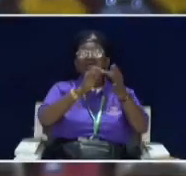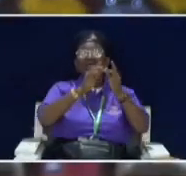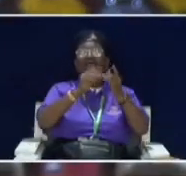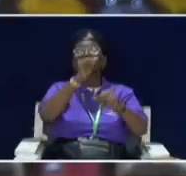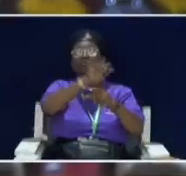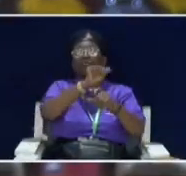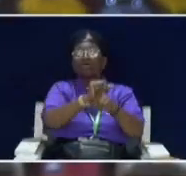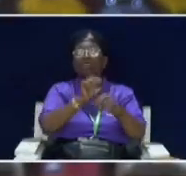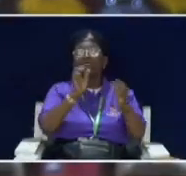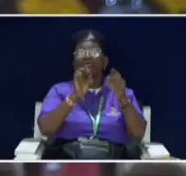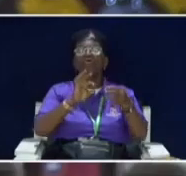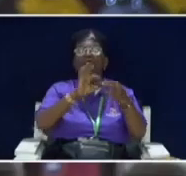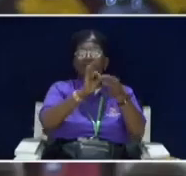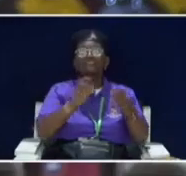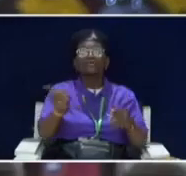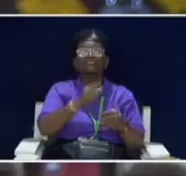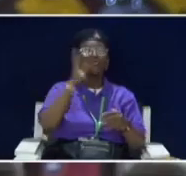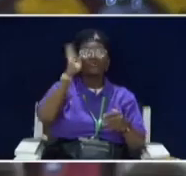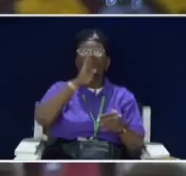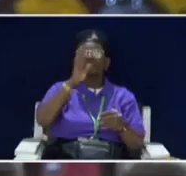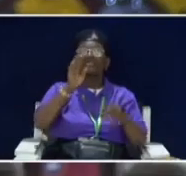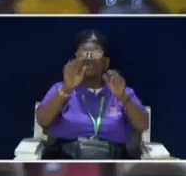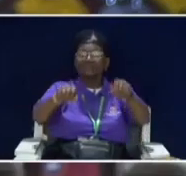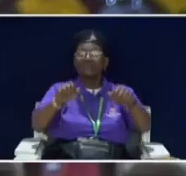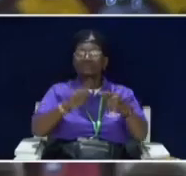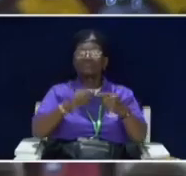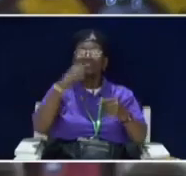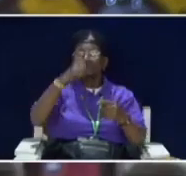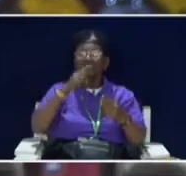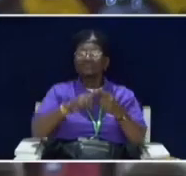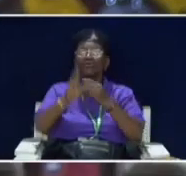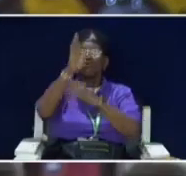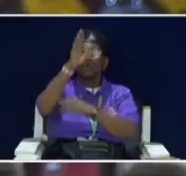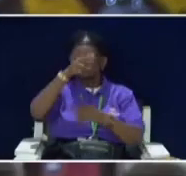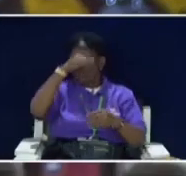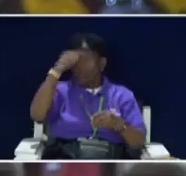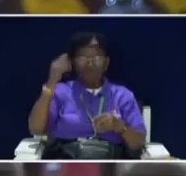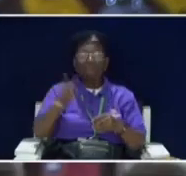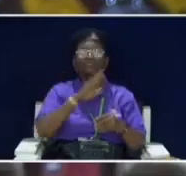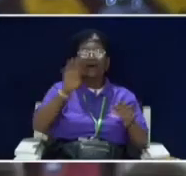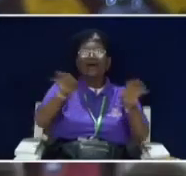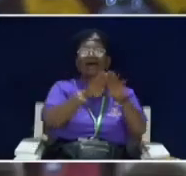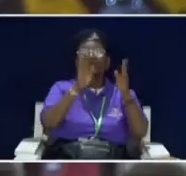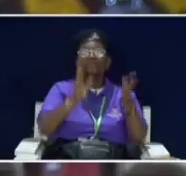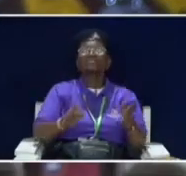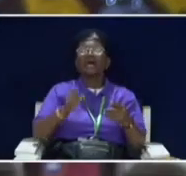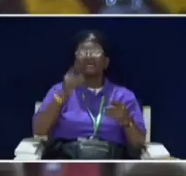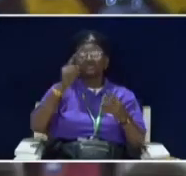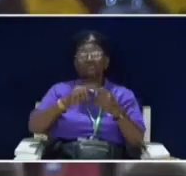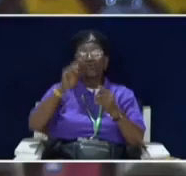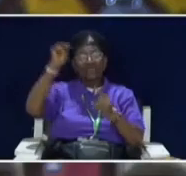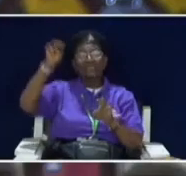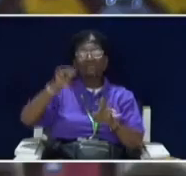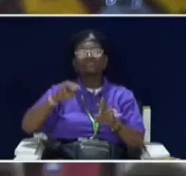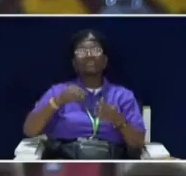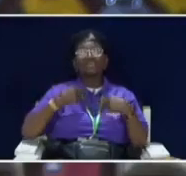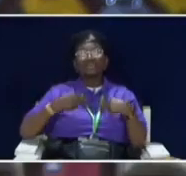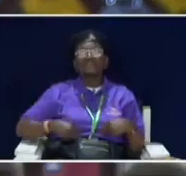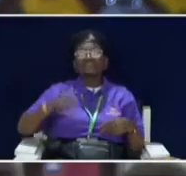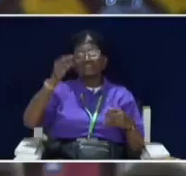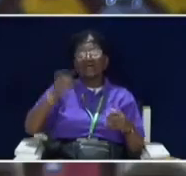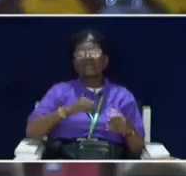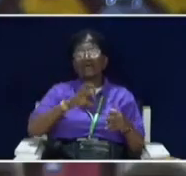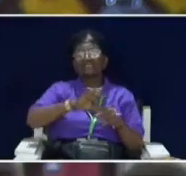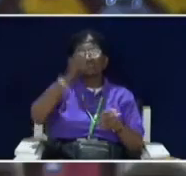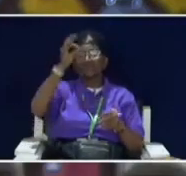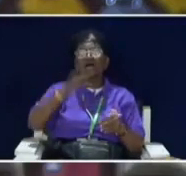always better. You would be able to speak to God because you are closer to Him, both physically and spiritually. There will be less noise and